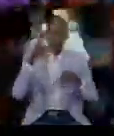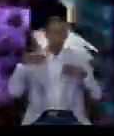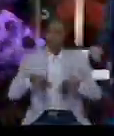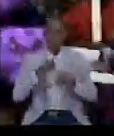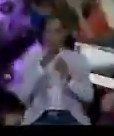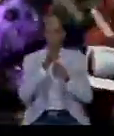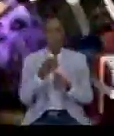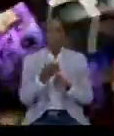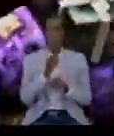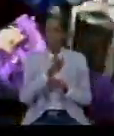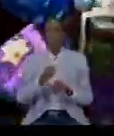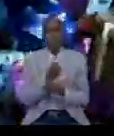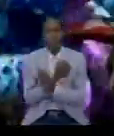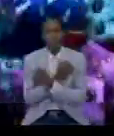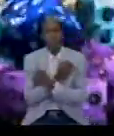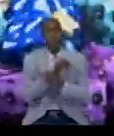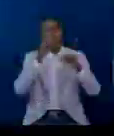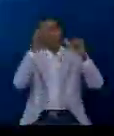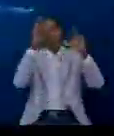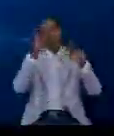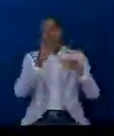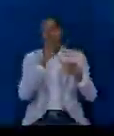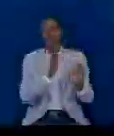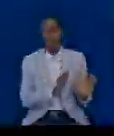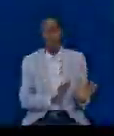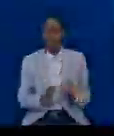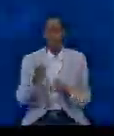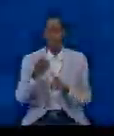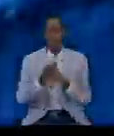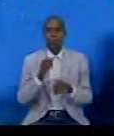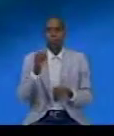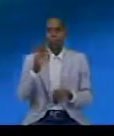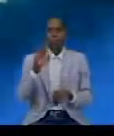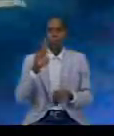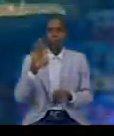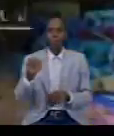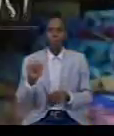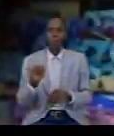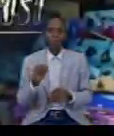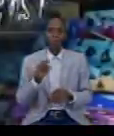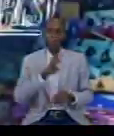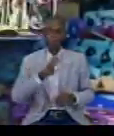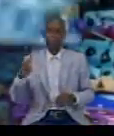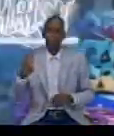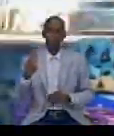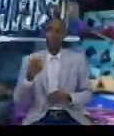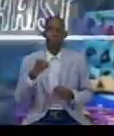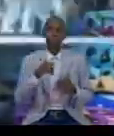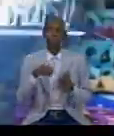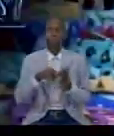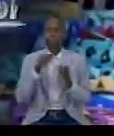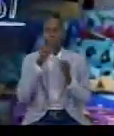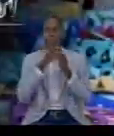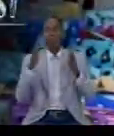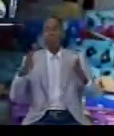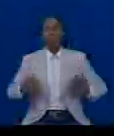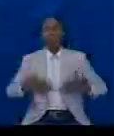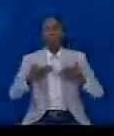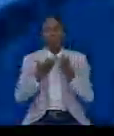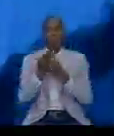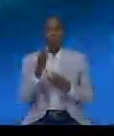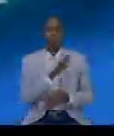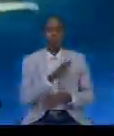gift from a loving father is loading from Africa's west coast. This is Abundant Life Through